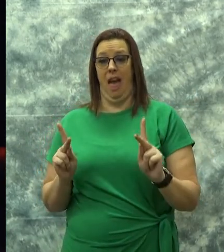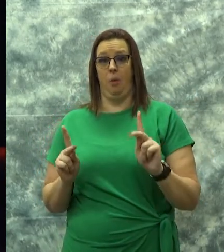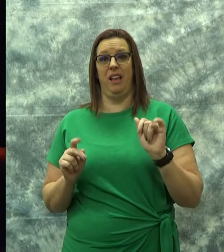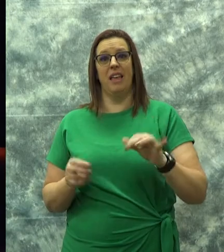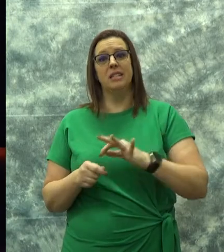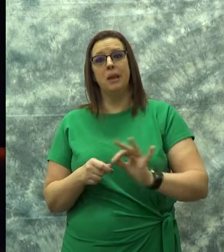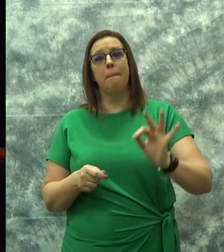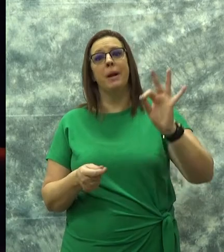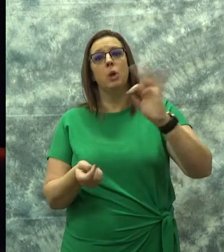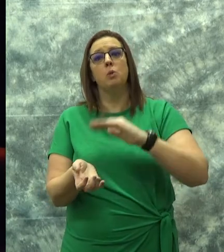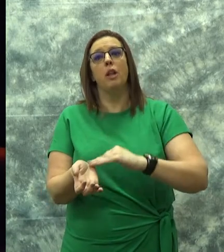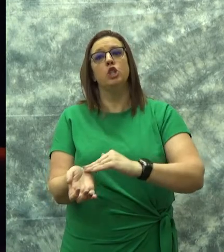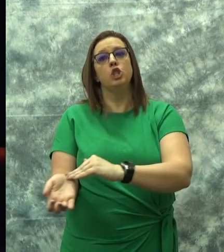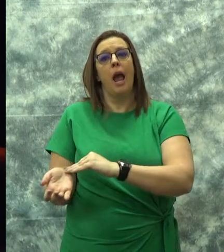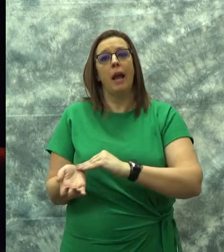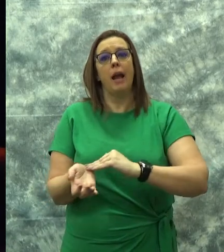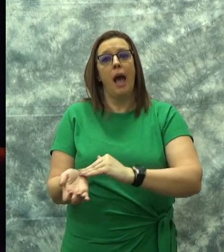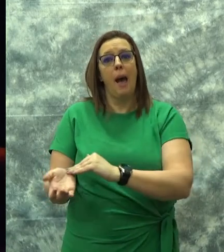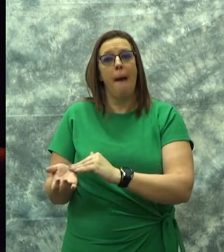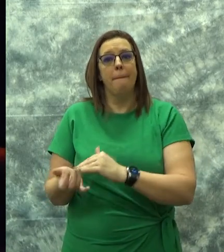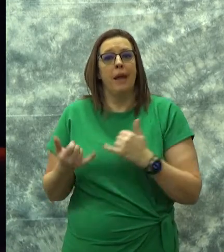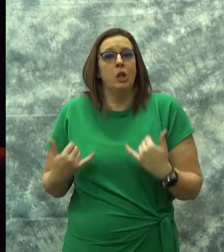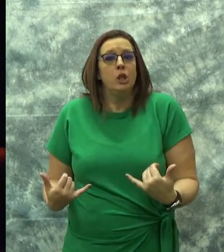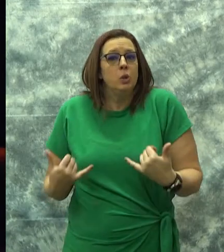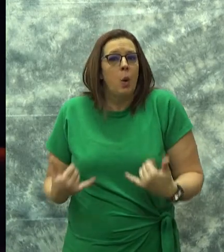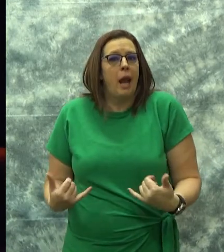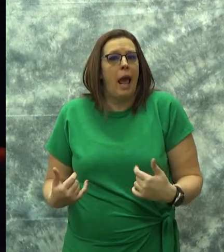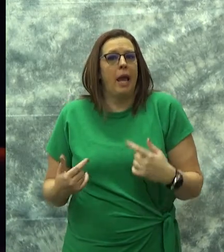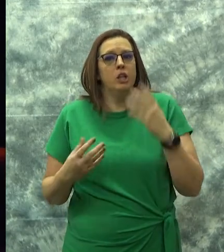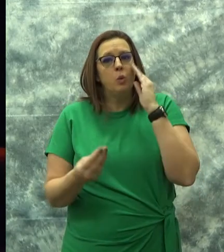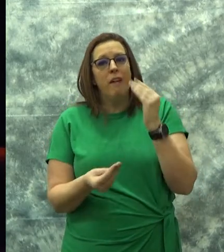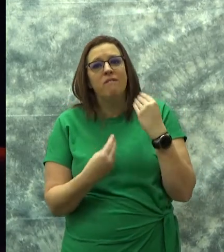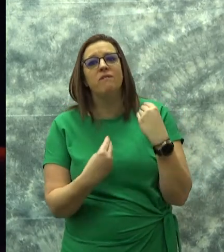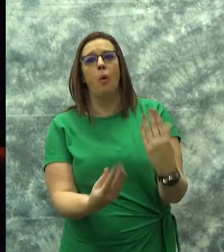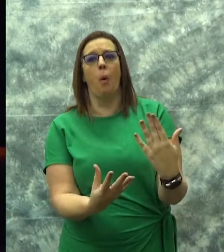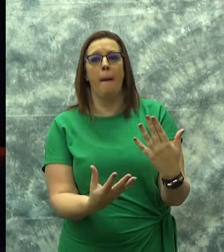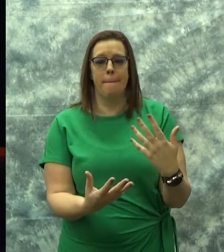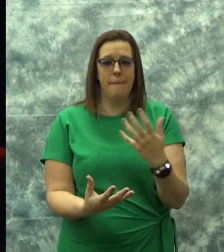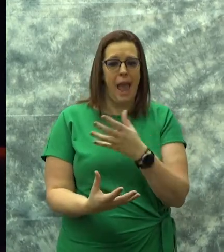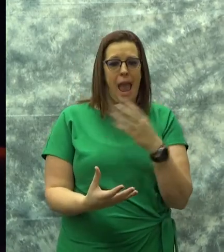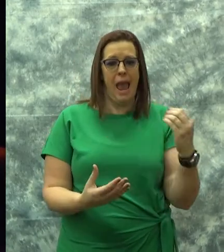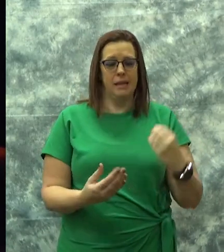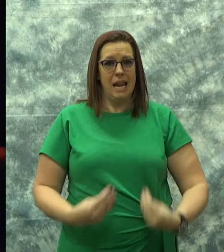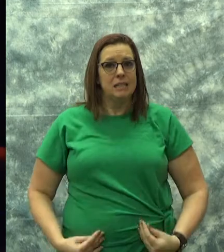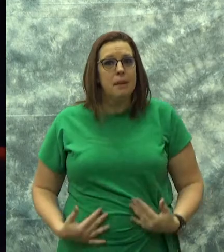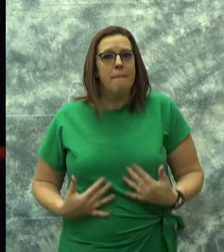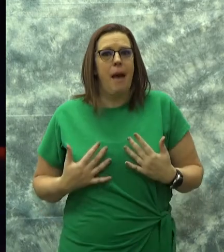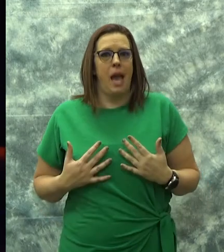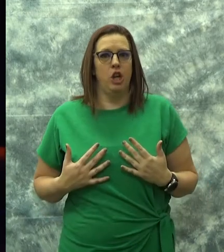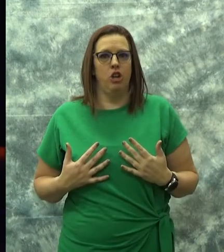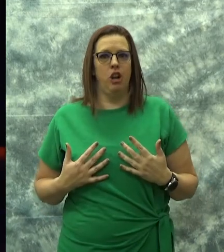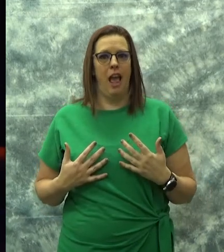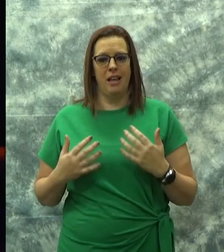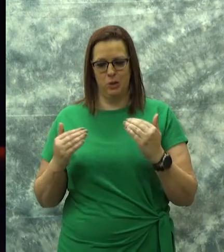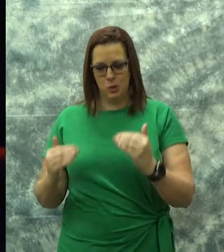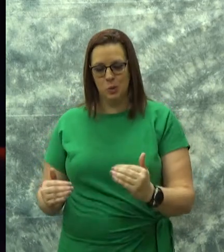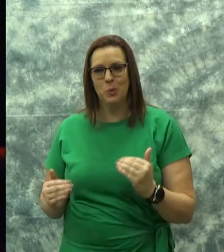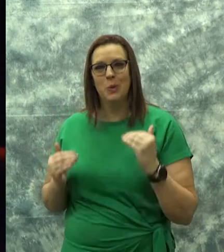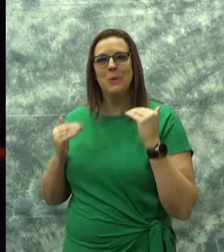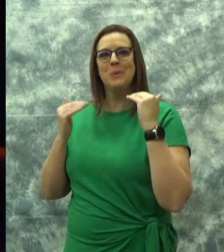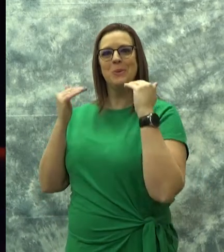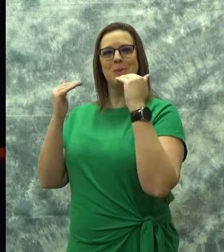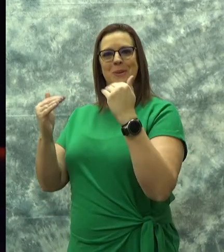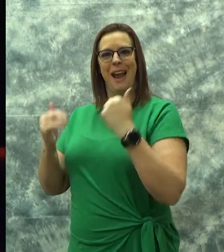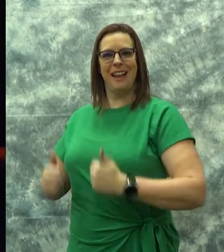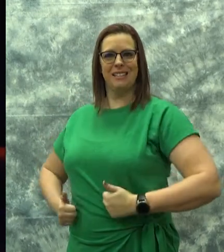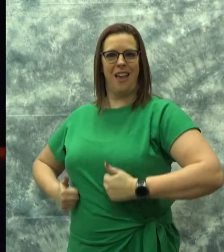allow this spiritual checkup today to inform us, to uplift us, to inspire us into new heights